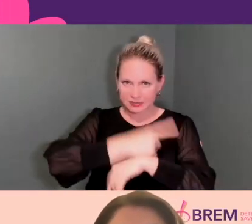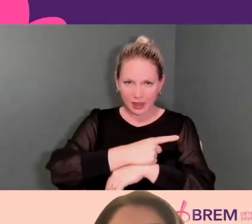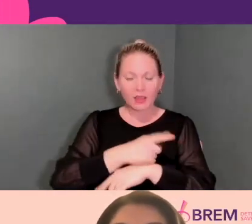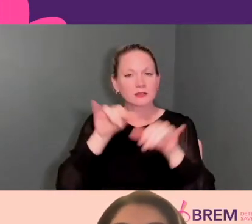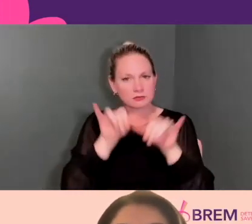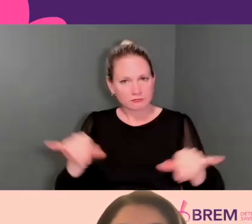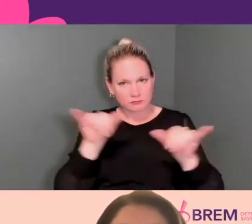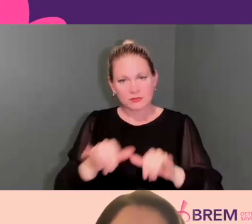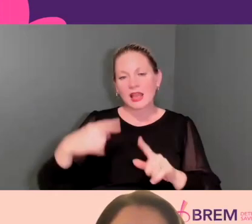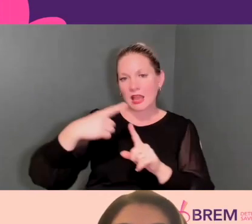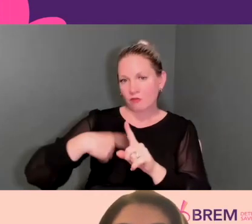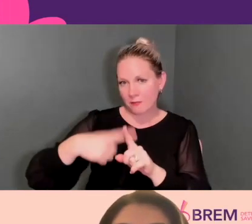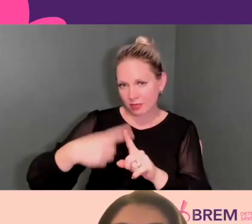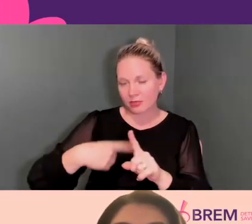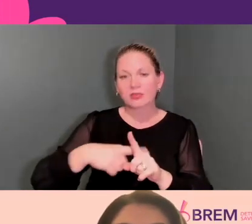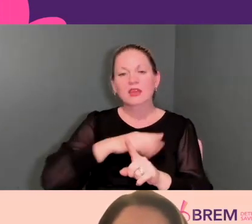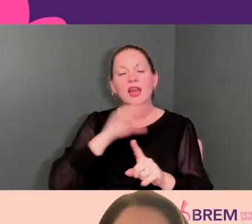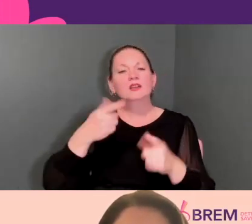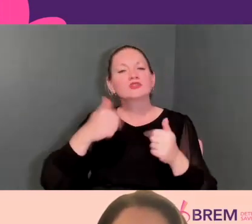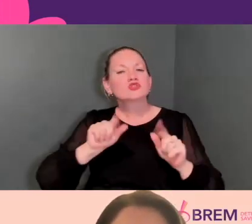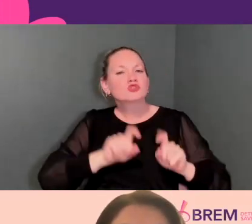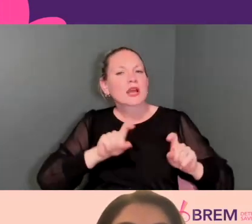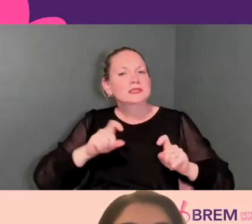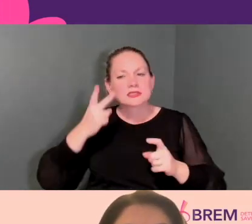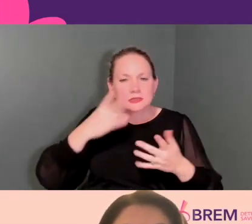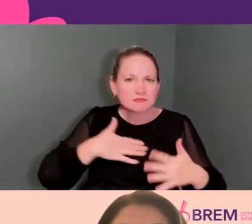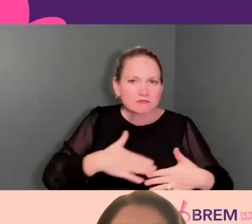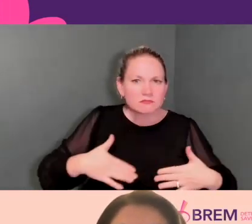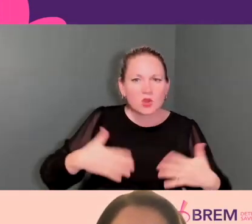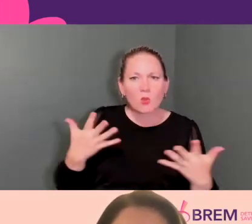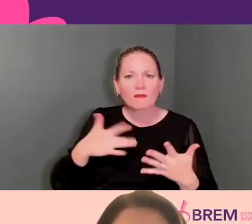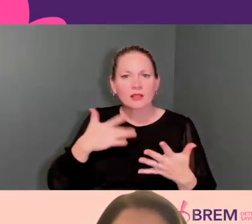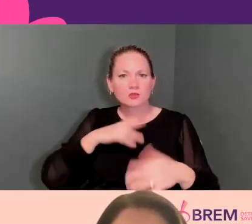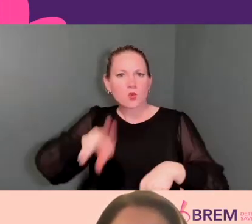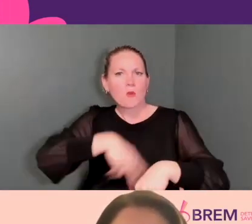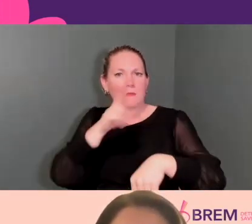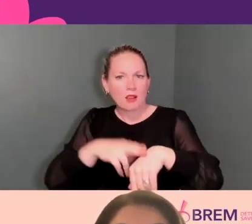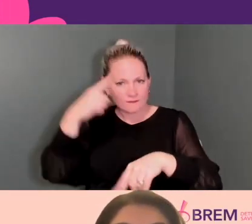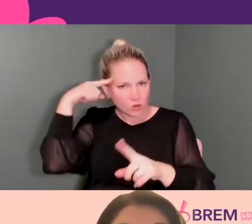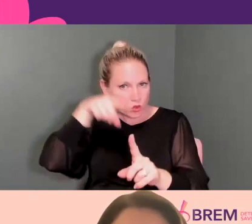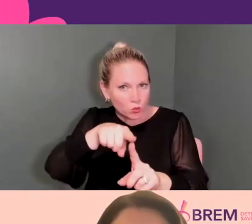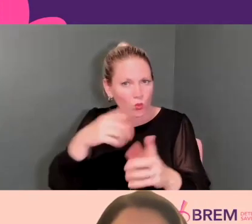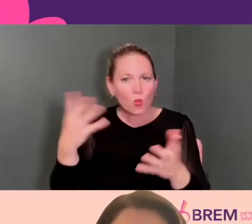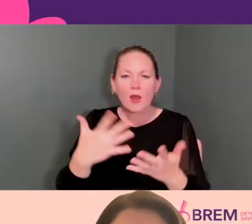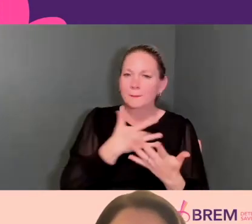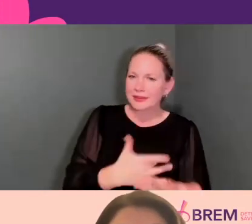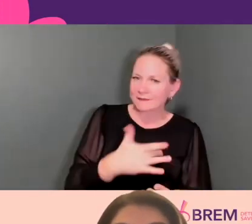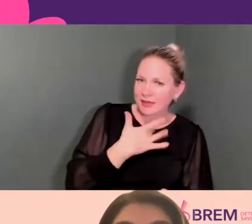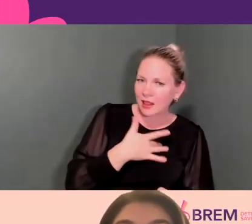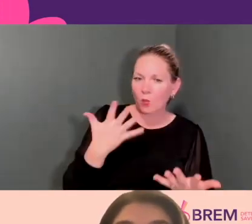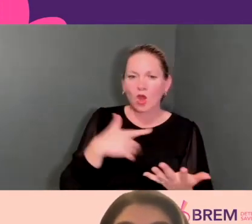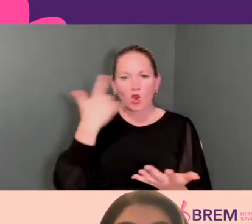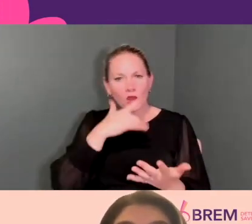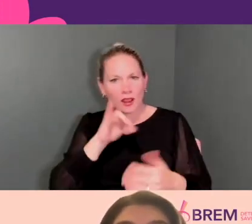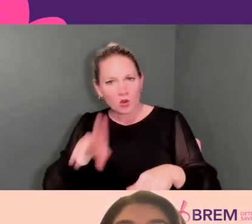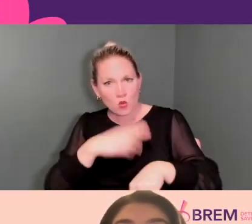it. And every month, just kind of feel what's normal for you. Start to know what your breast feels like normally, what they look like normally, so that if